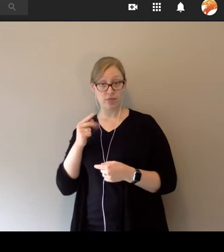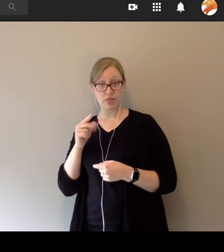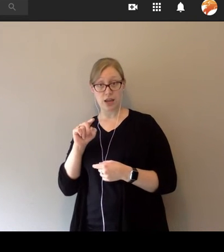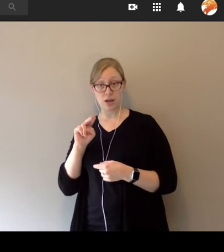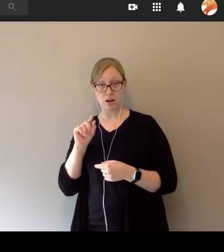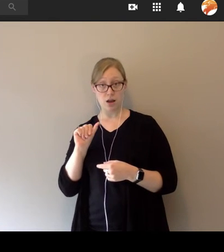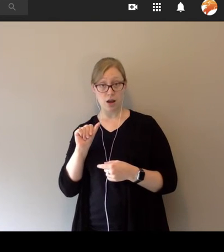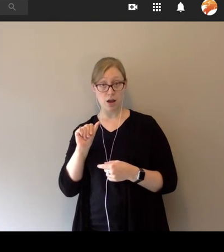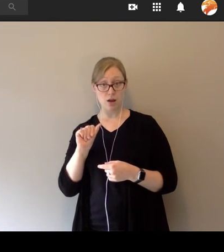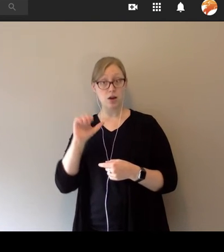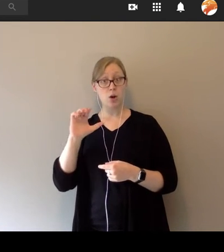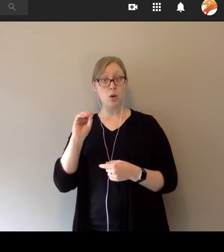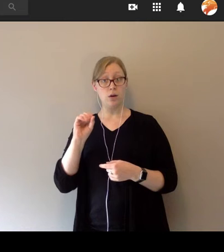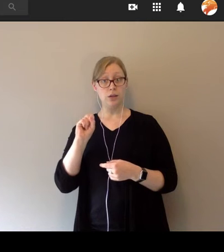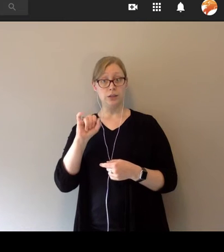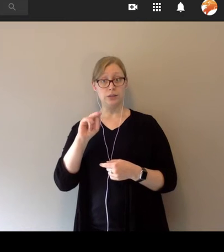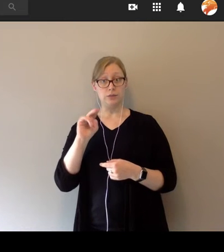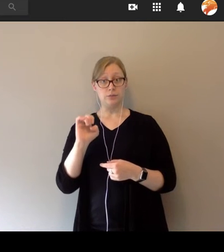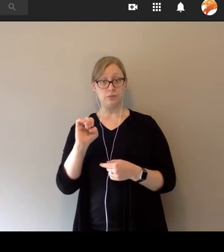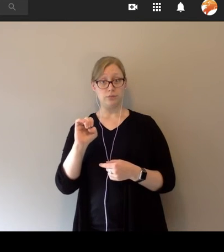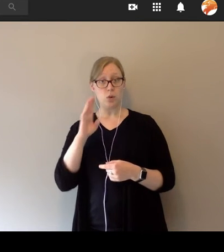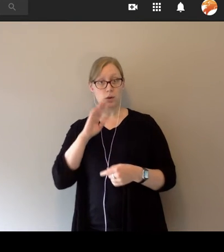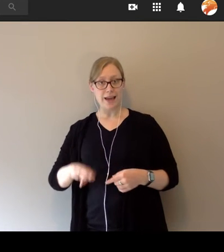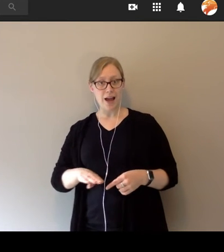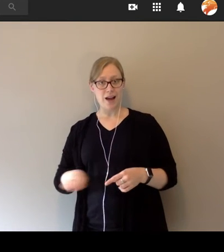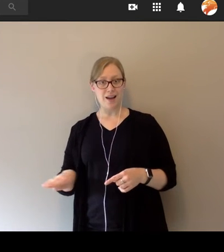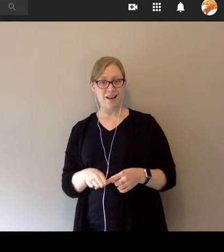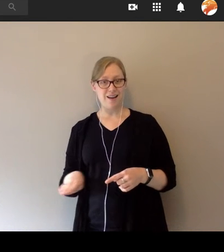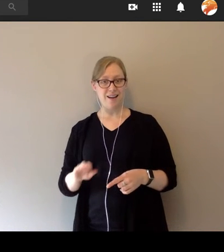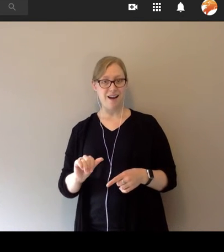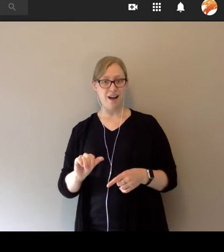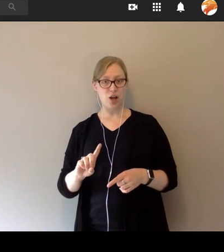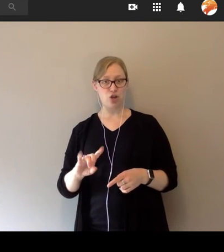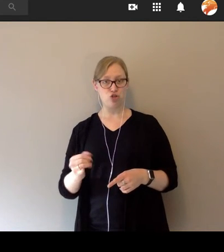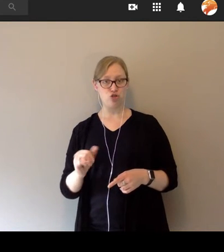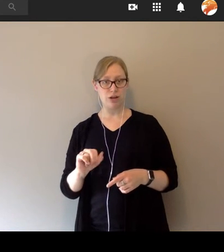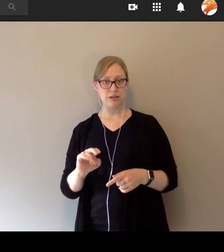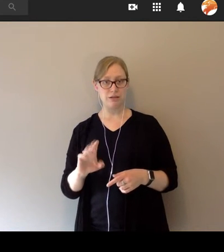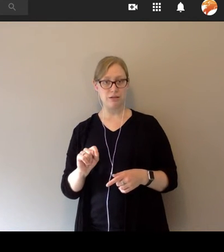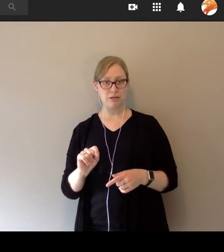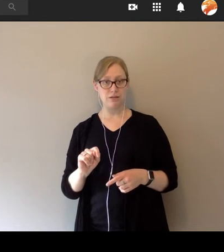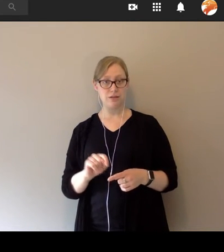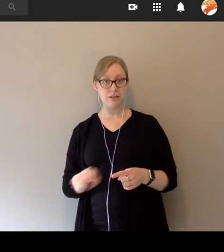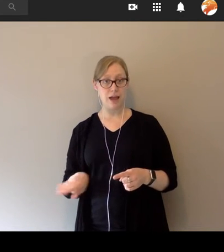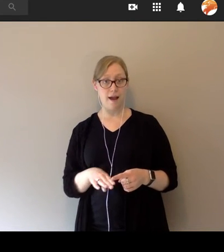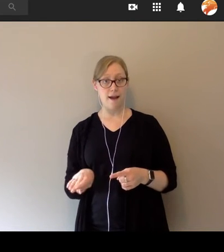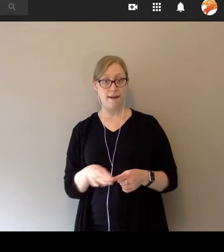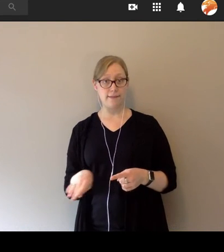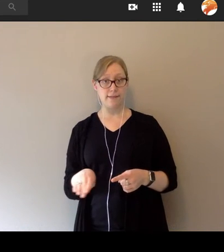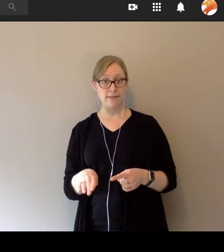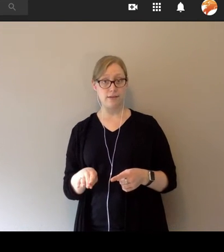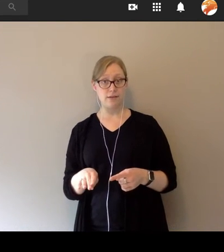the cosine is going to be the adjacent side. So here's theta. The adjacent side is here, and then over the hypotenuse.